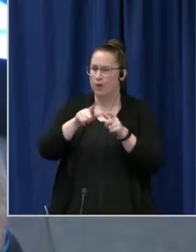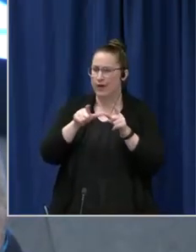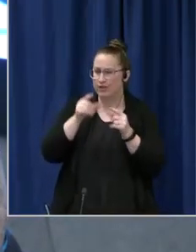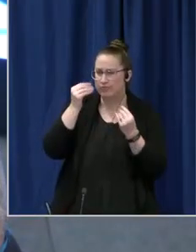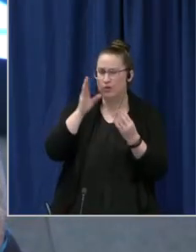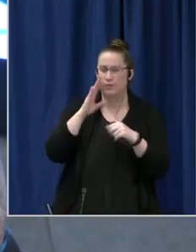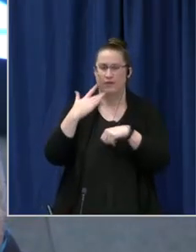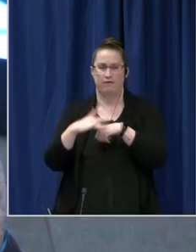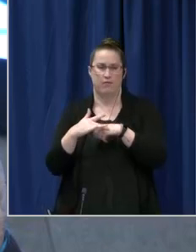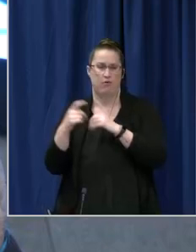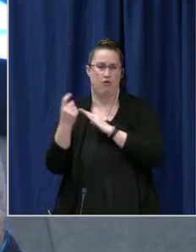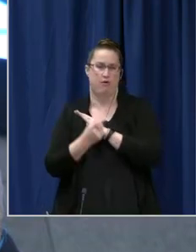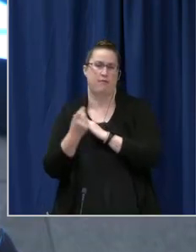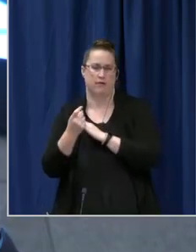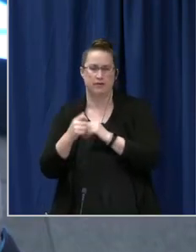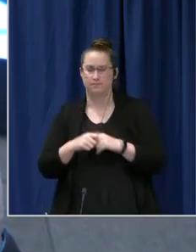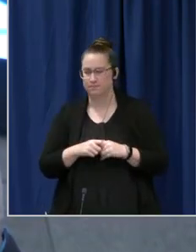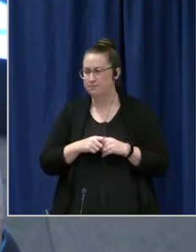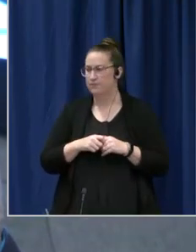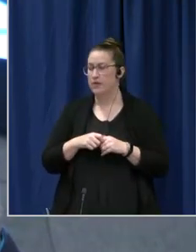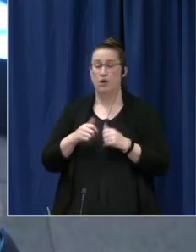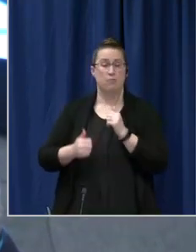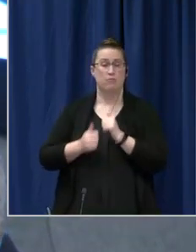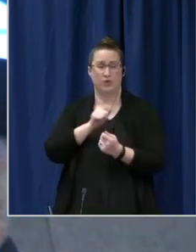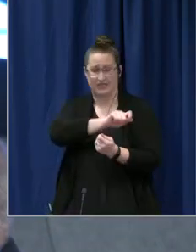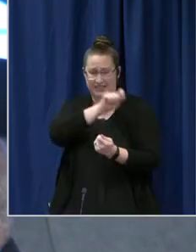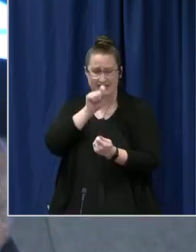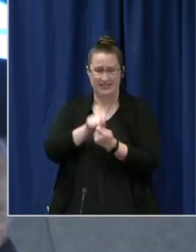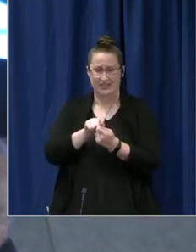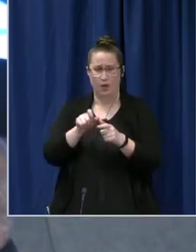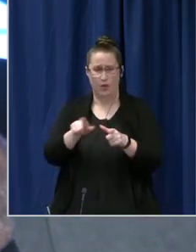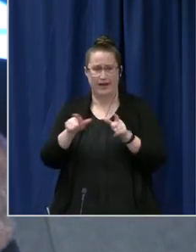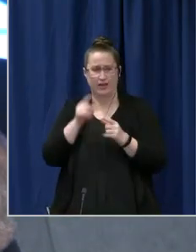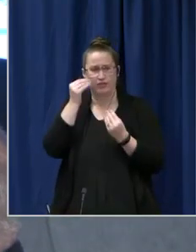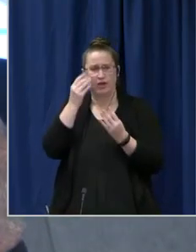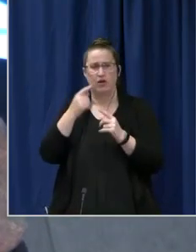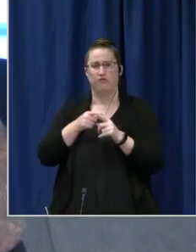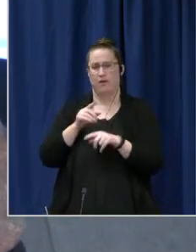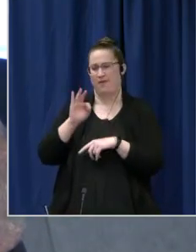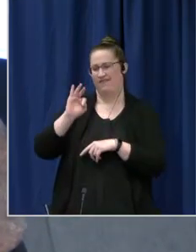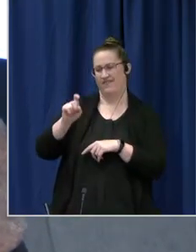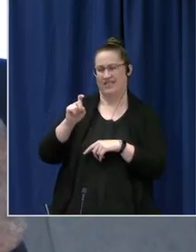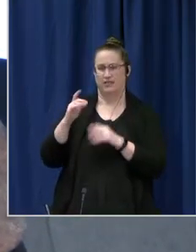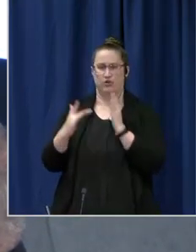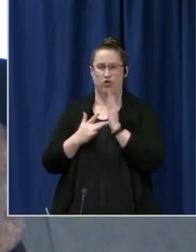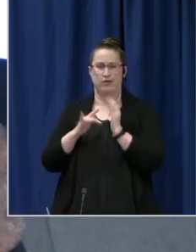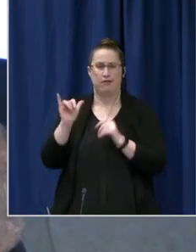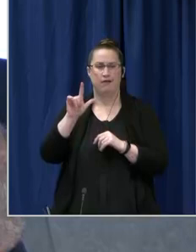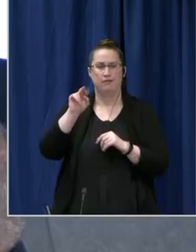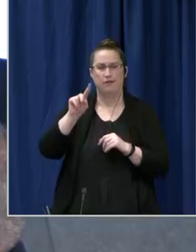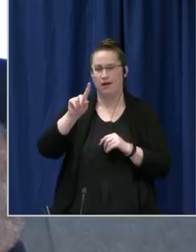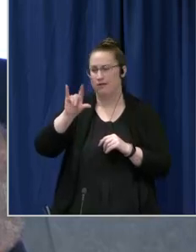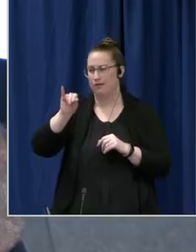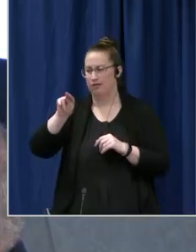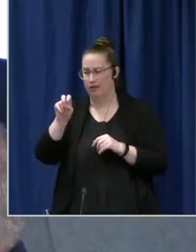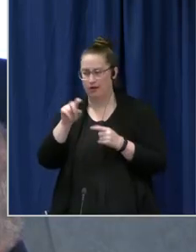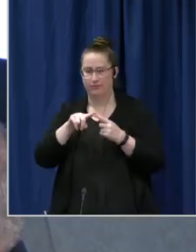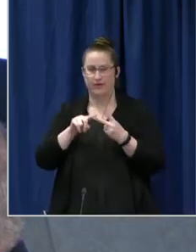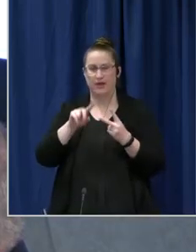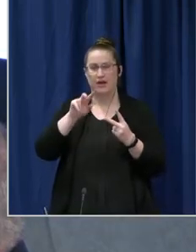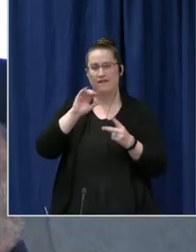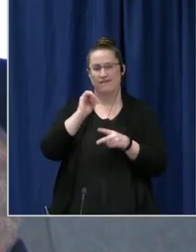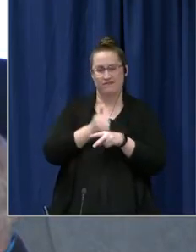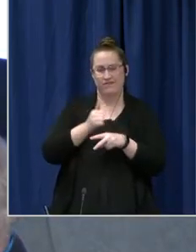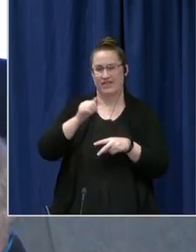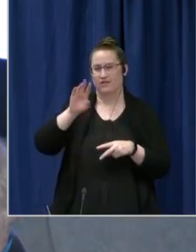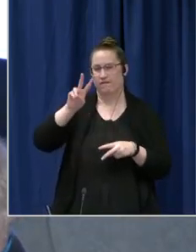be available automatically. The most precise location information comes from fixed technologies like landline, fixed VoIP,